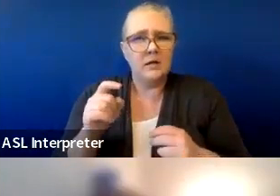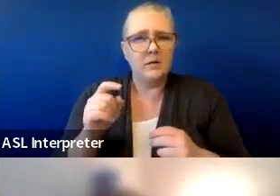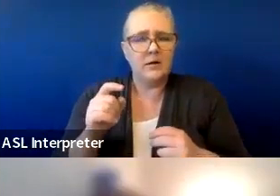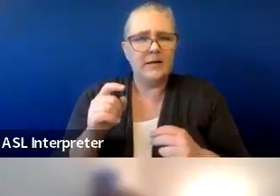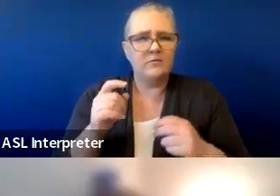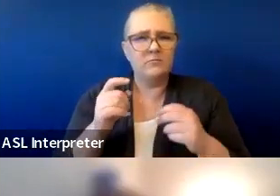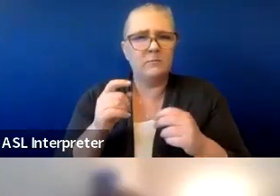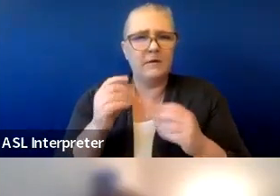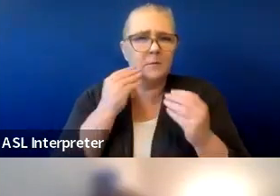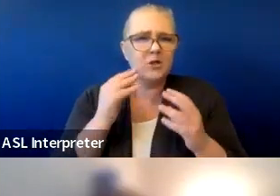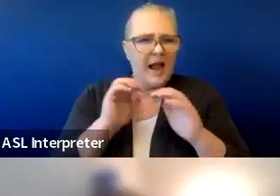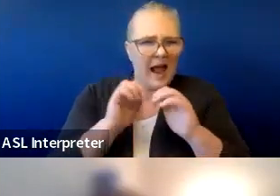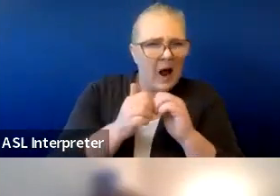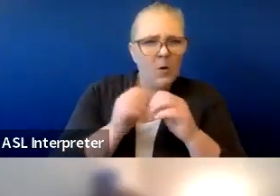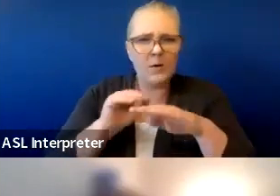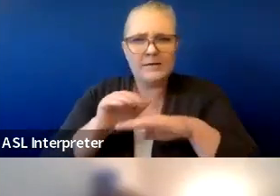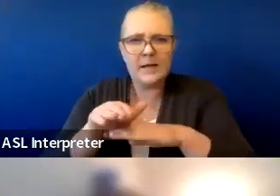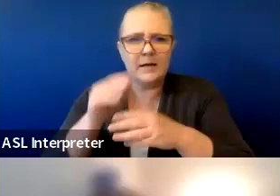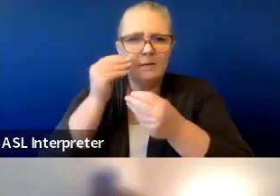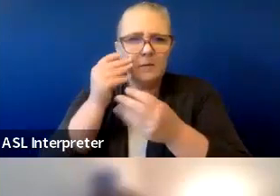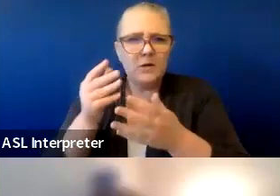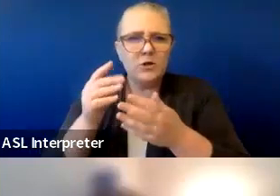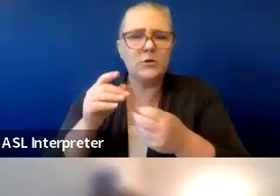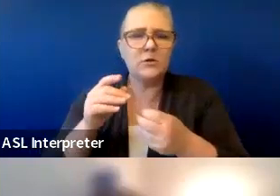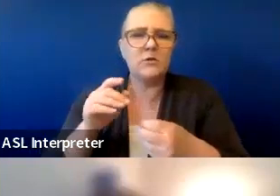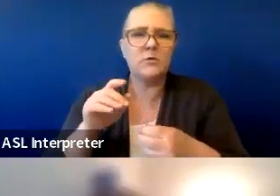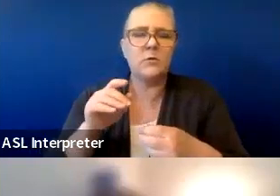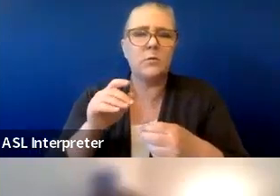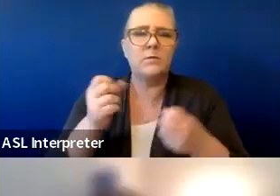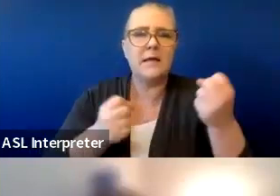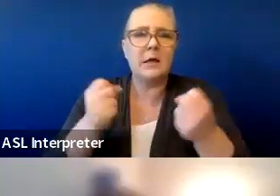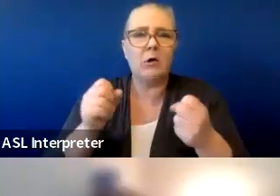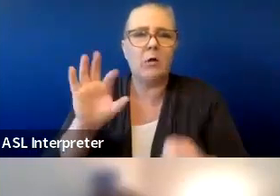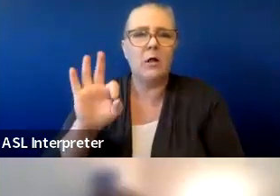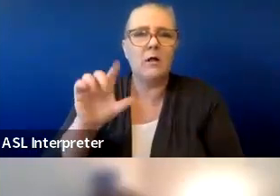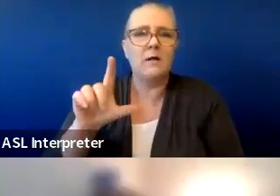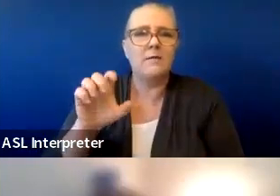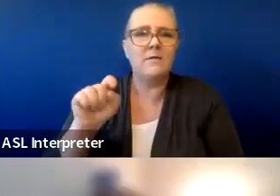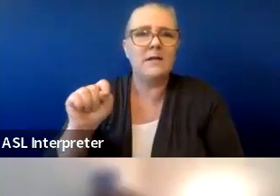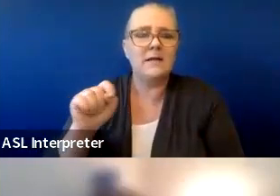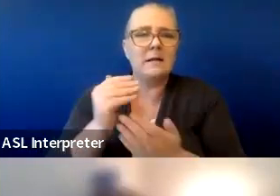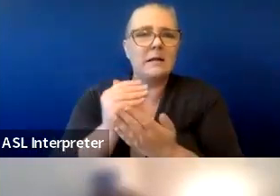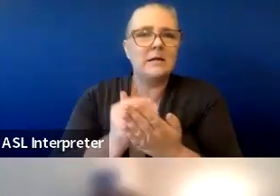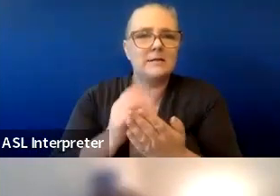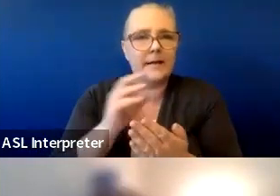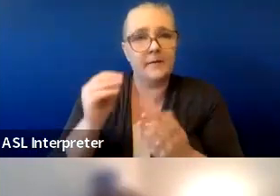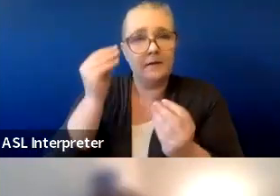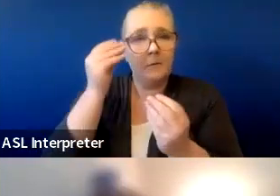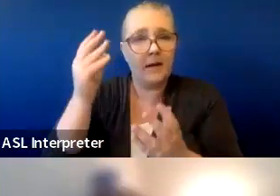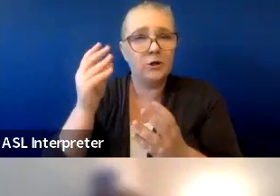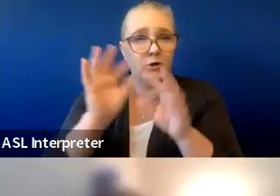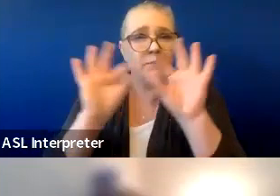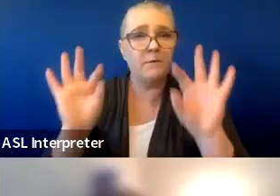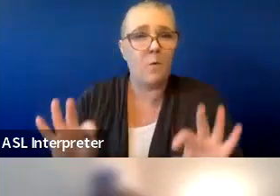out again to R&D, the vehicle fleet list and the information form, I can